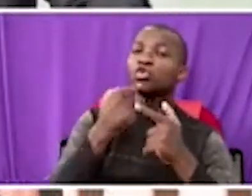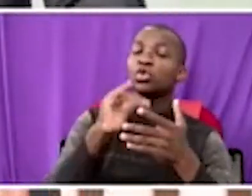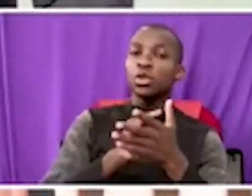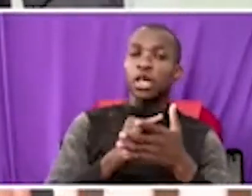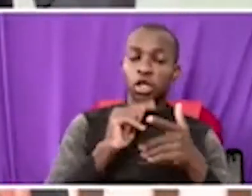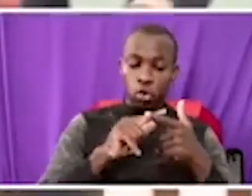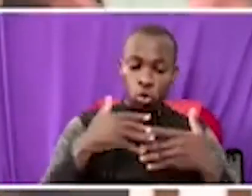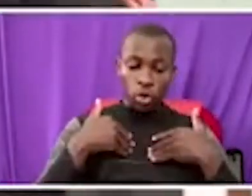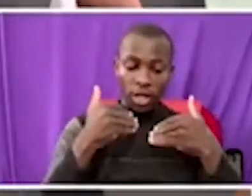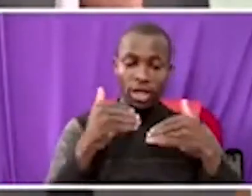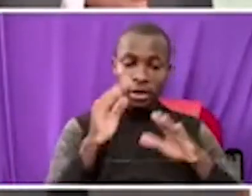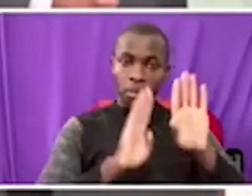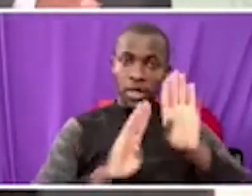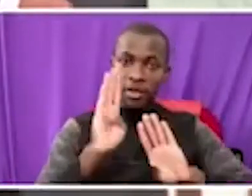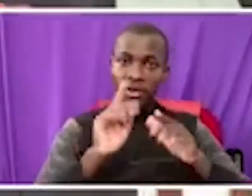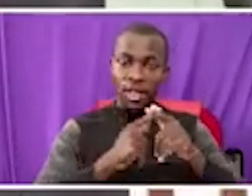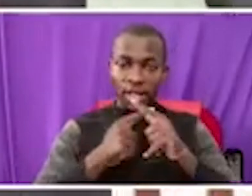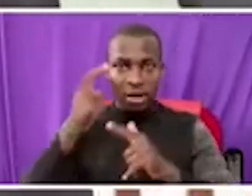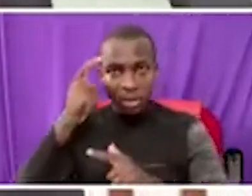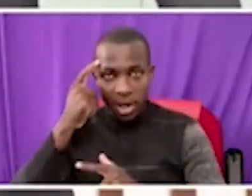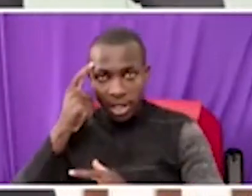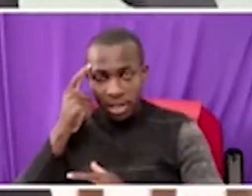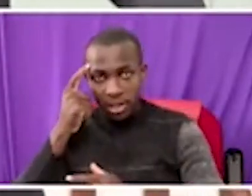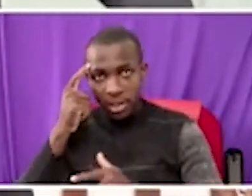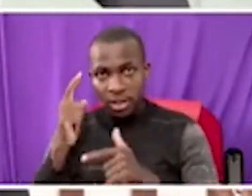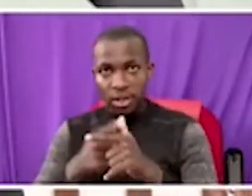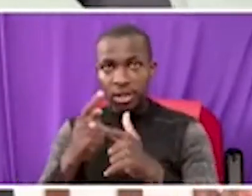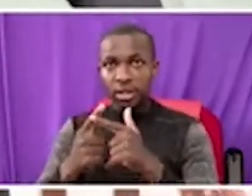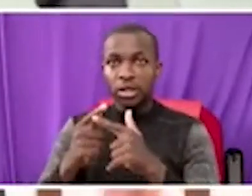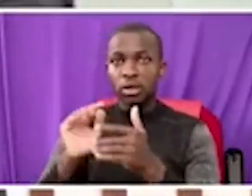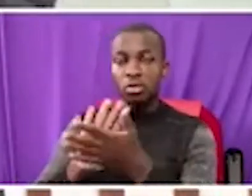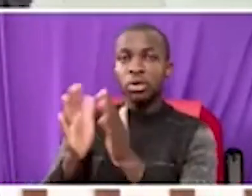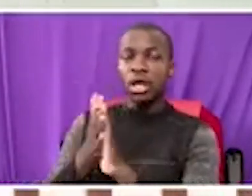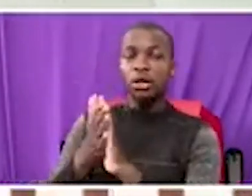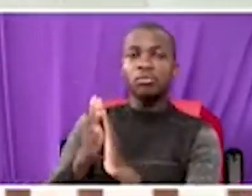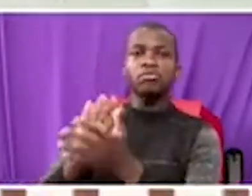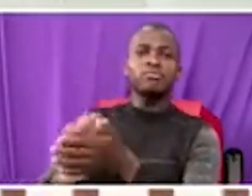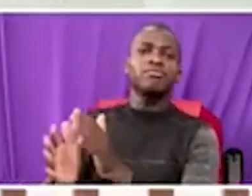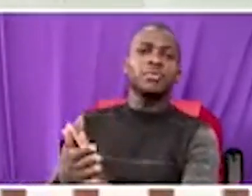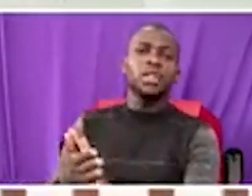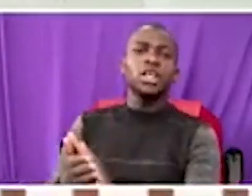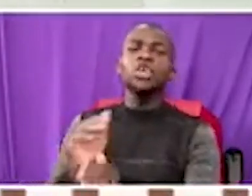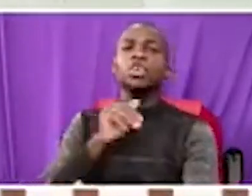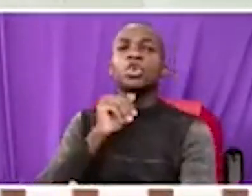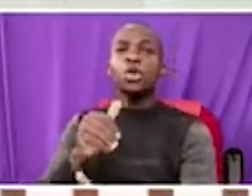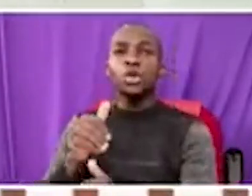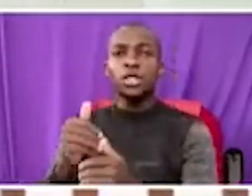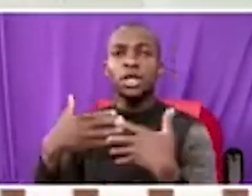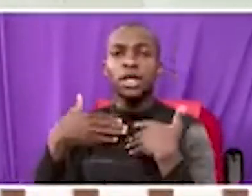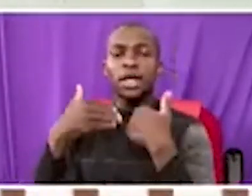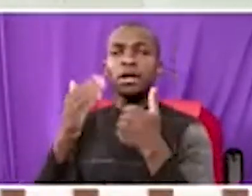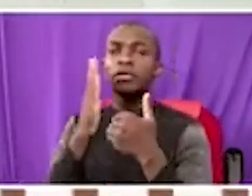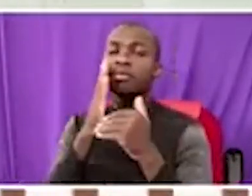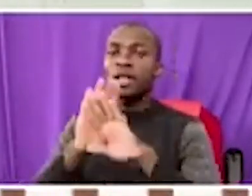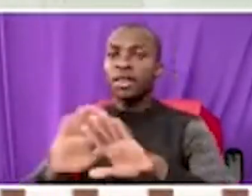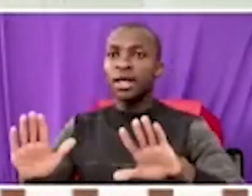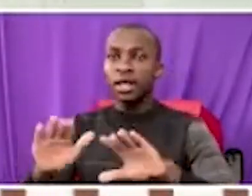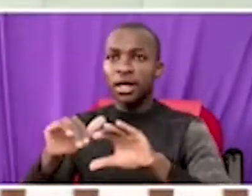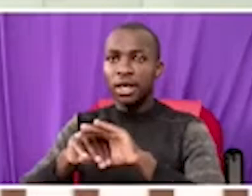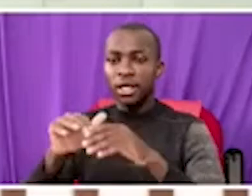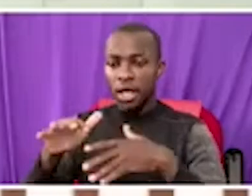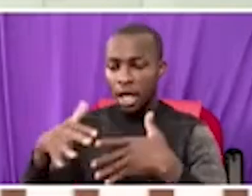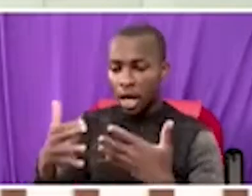morals and then heal the mind. You are going the opposite route. Healing of the motherland is a symptom of a bigger